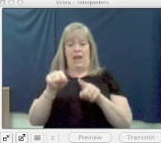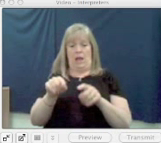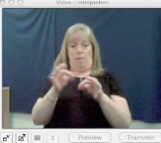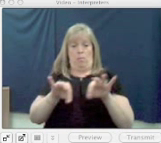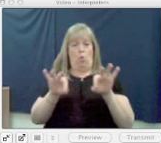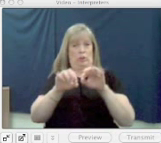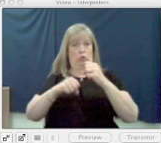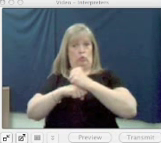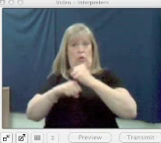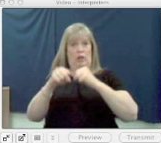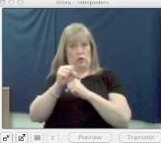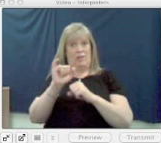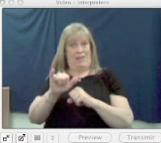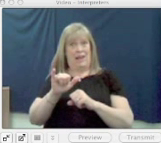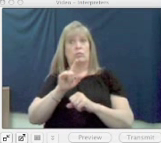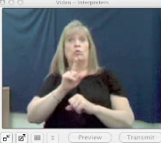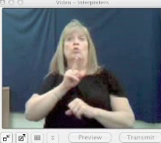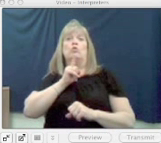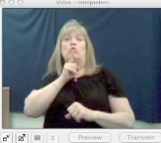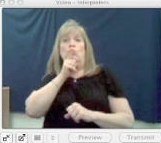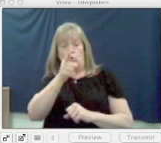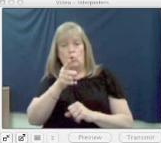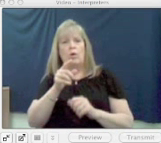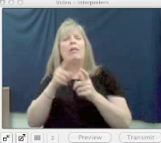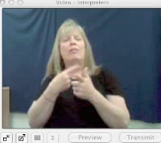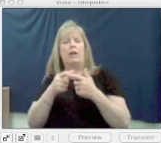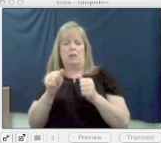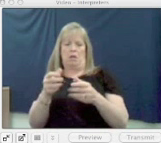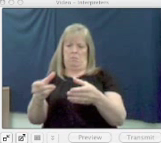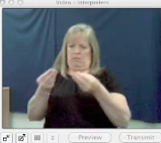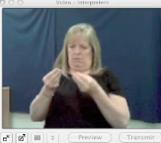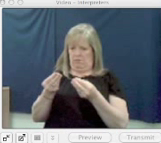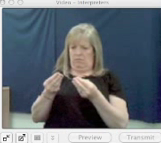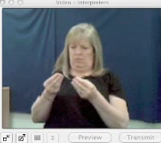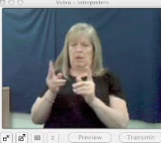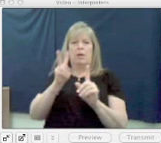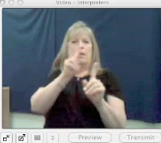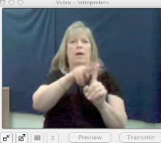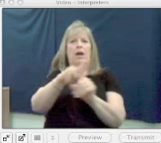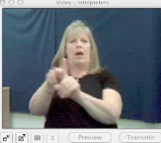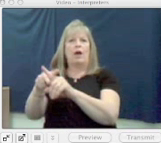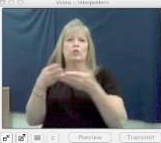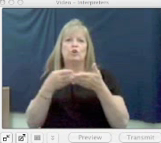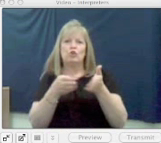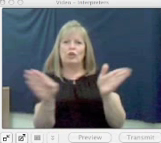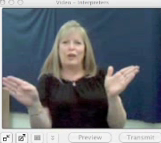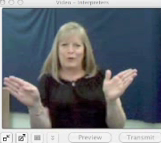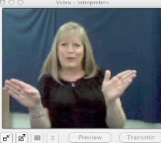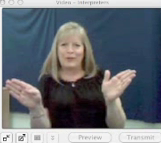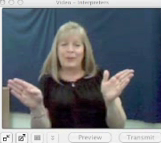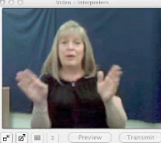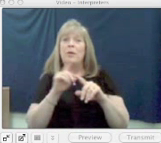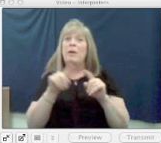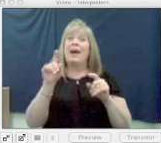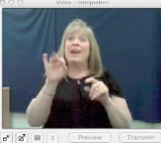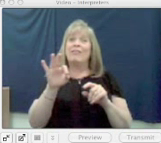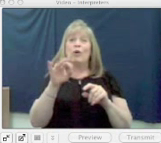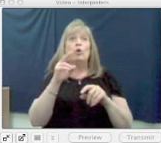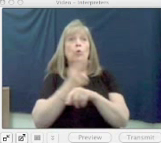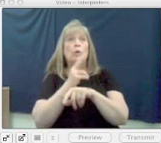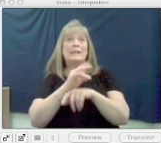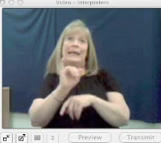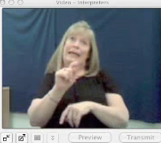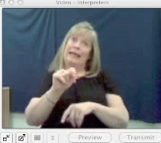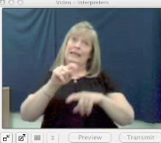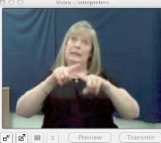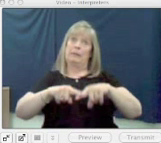that can then be generalized. The problem with it depends is that it's anchored so much into examples that it